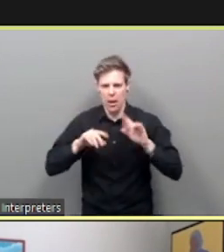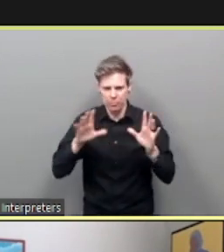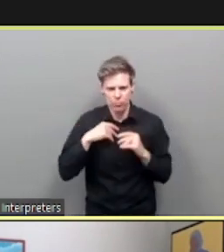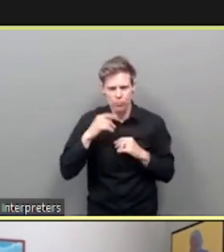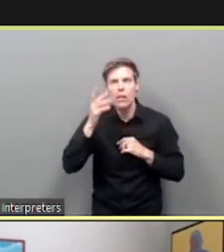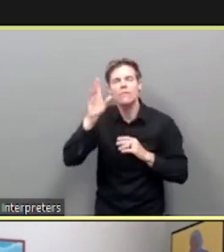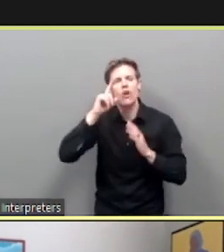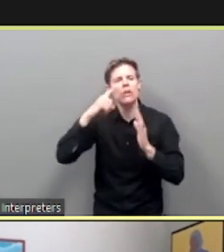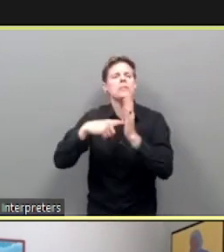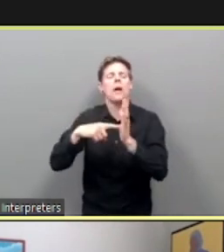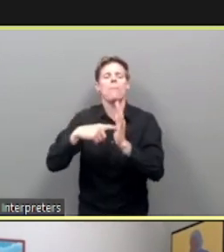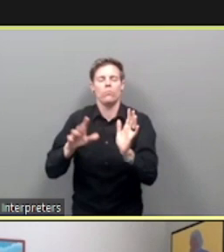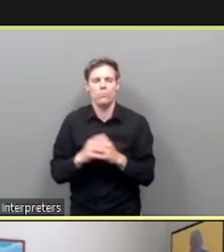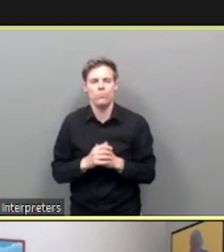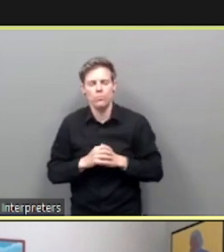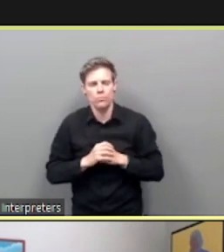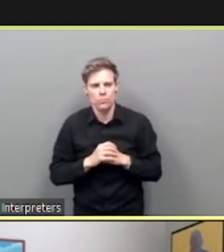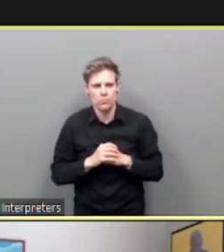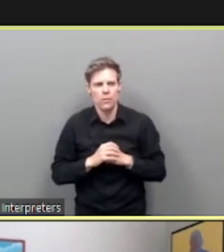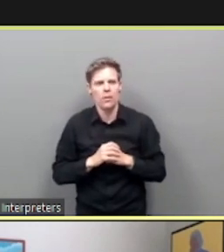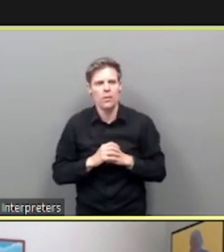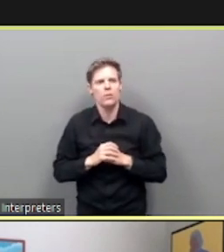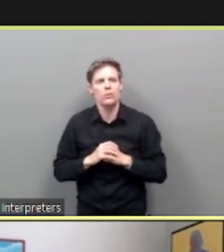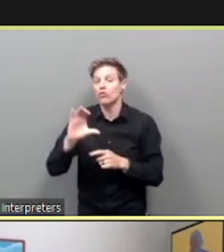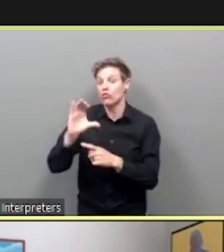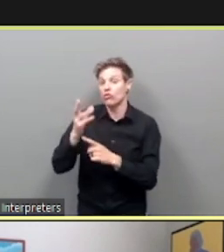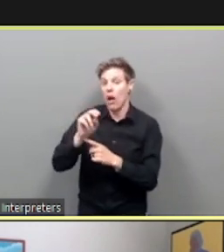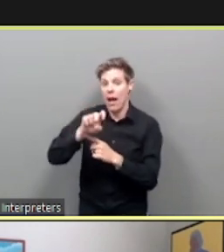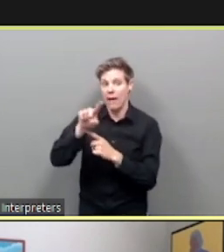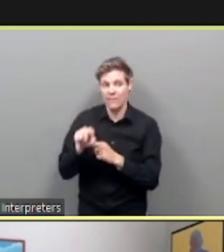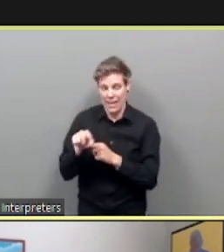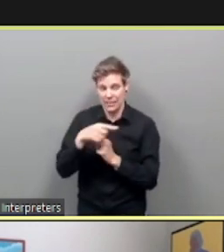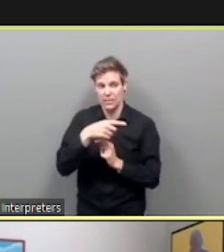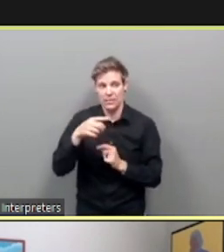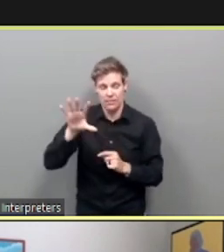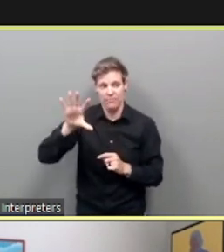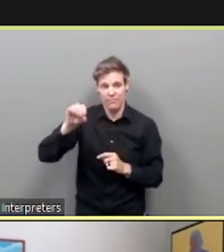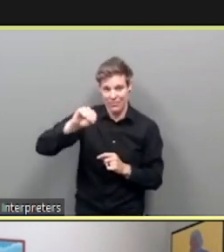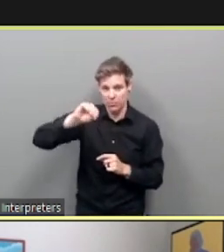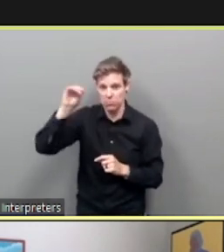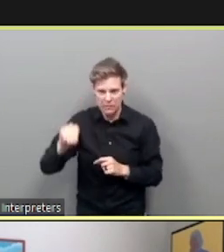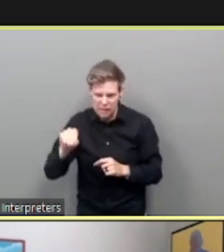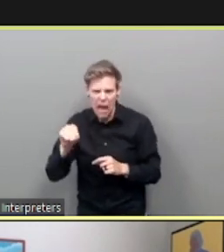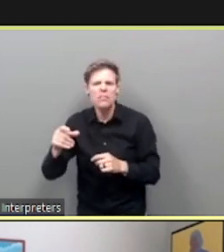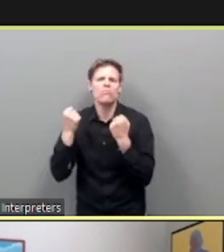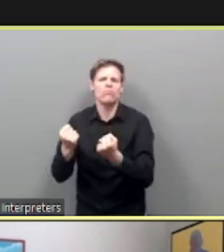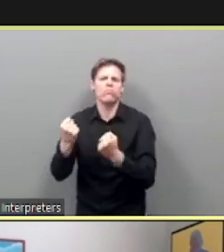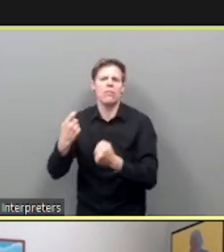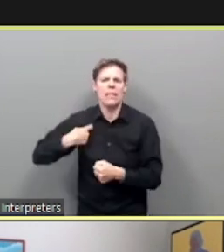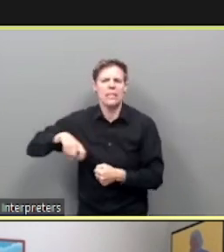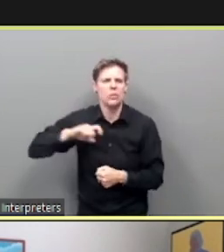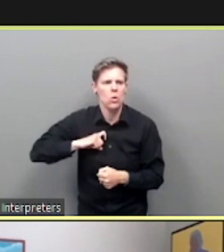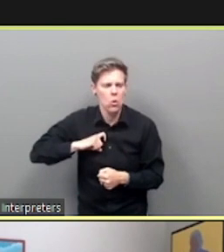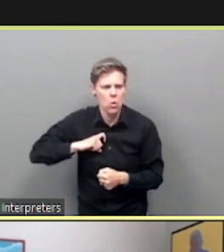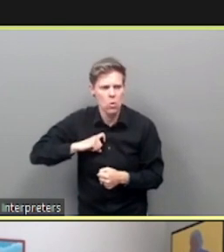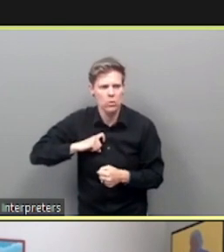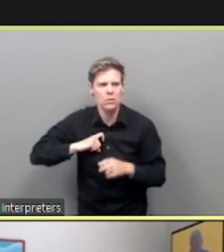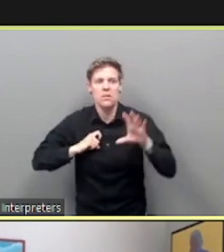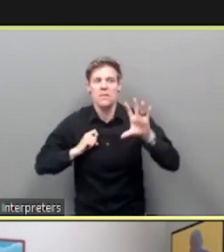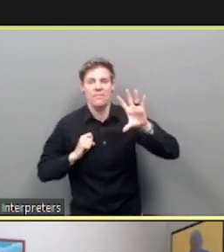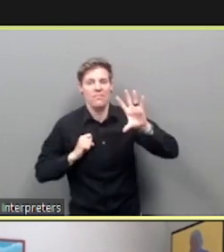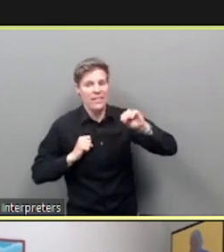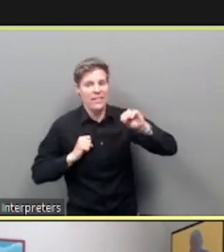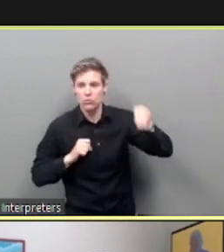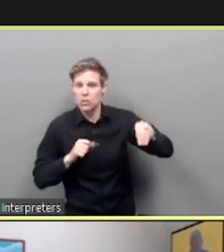front of me, but let's say Chavez County is 50% Hispanic population and 50% non-Hispanic white